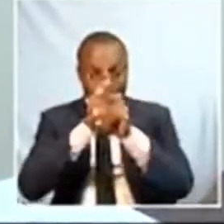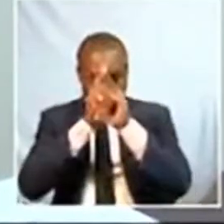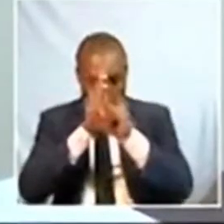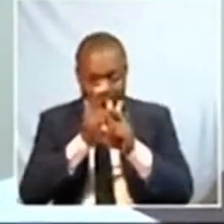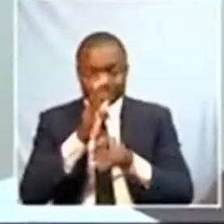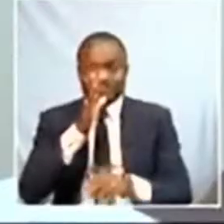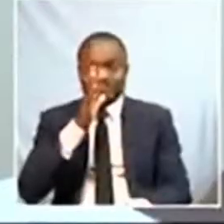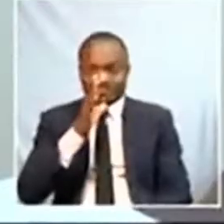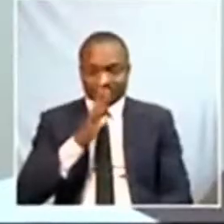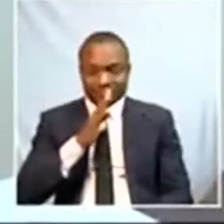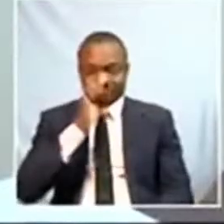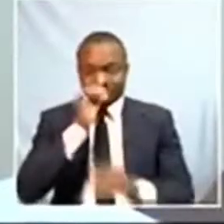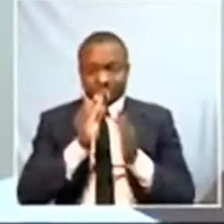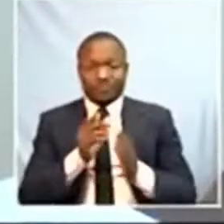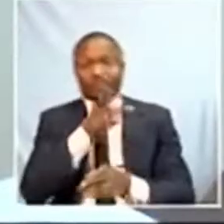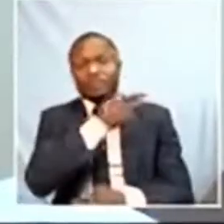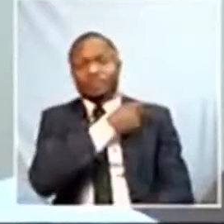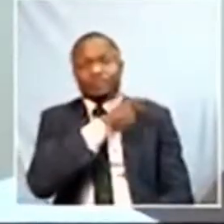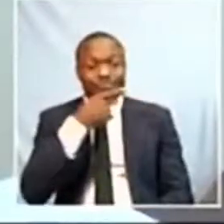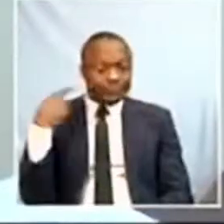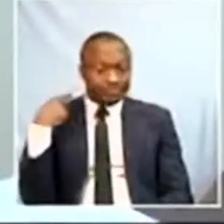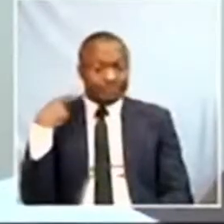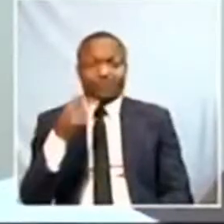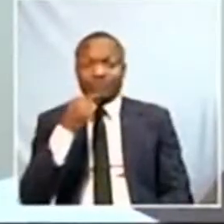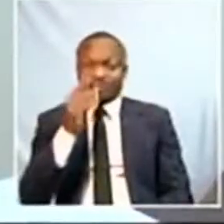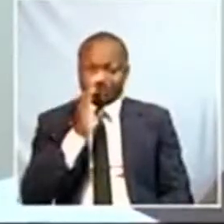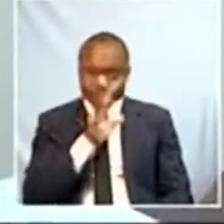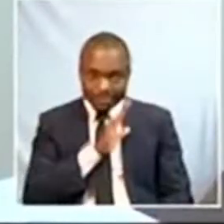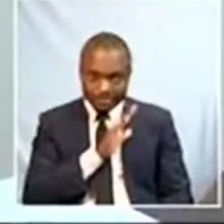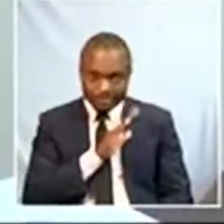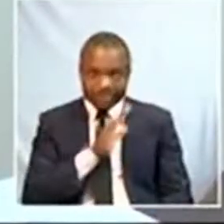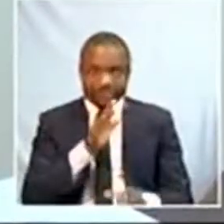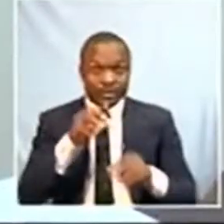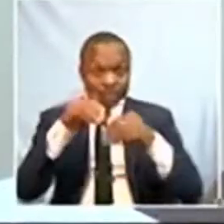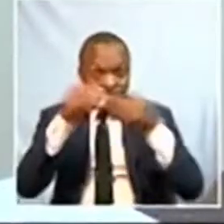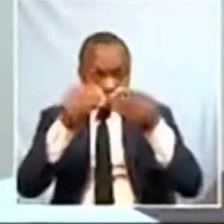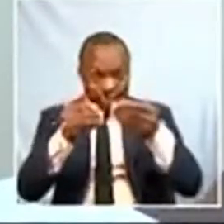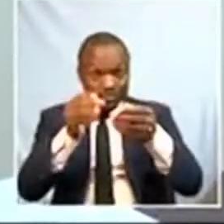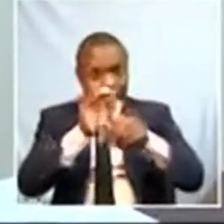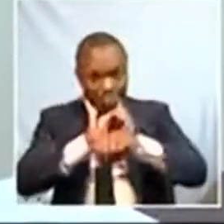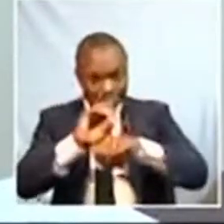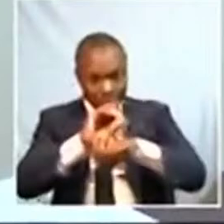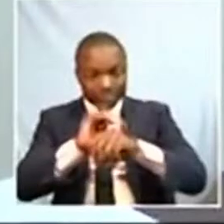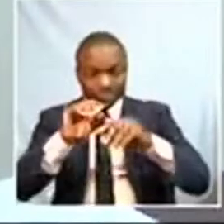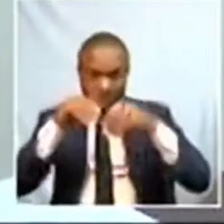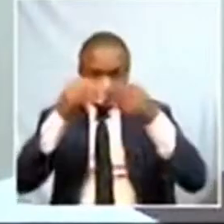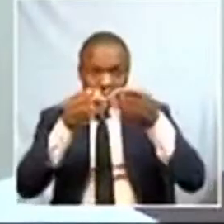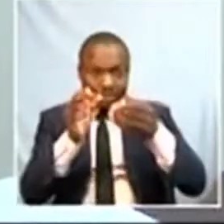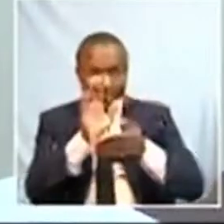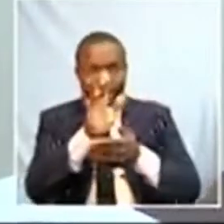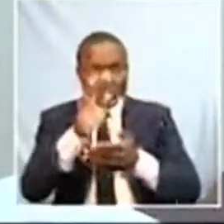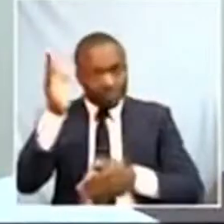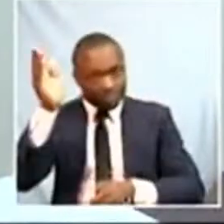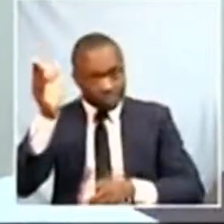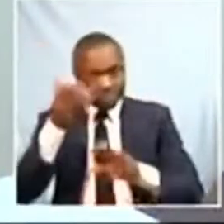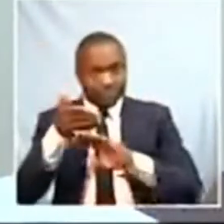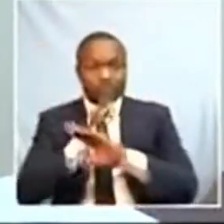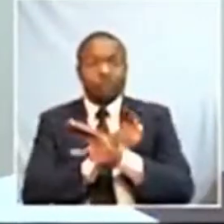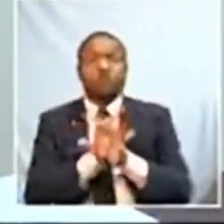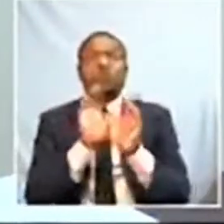Madam Speaker in the main house. With that said, now let me invite you, Council Secretary, to make your submission before your